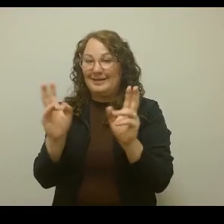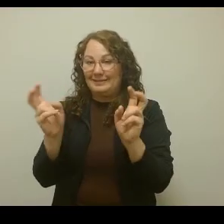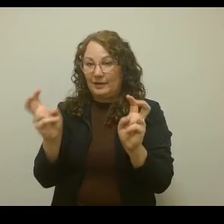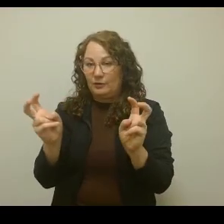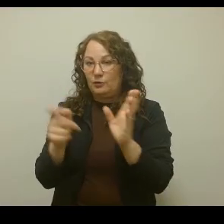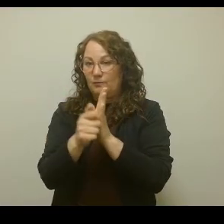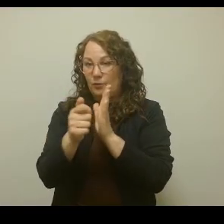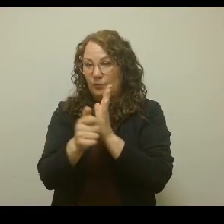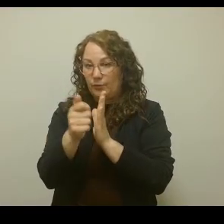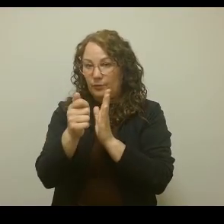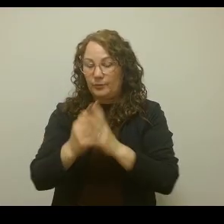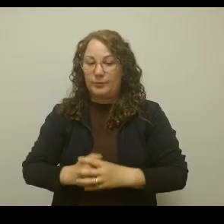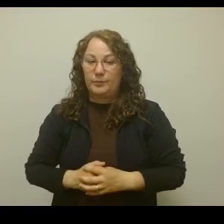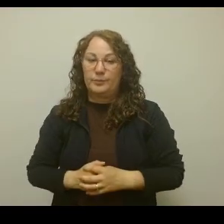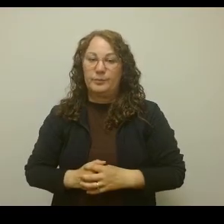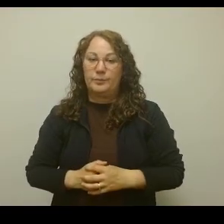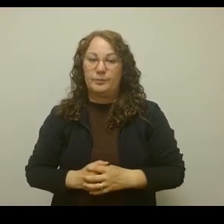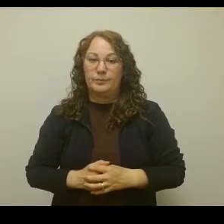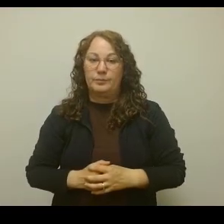article.